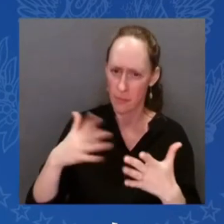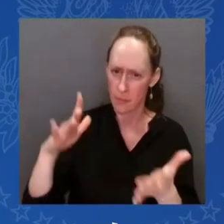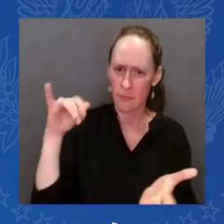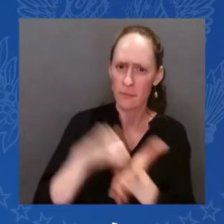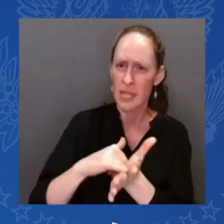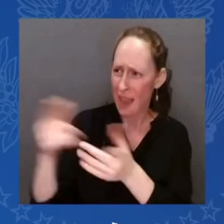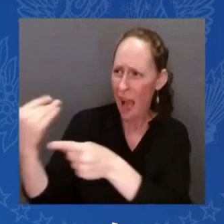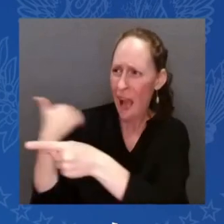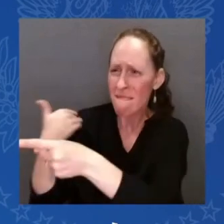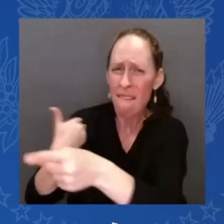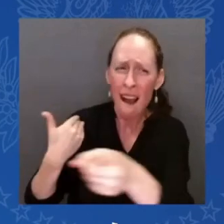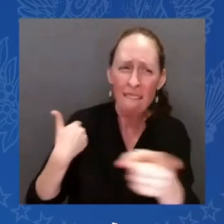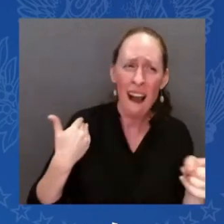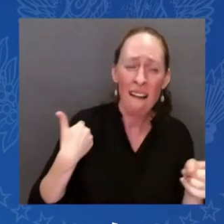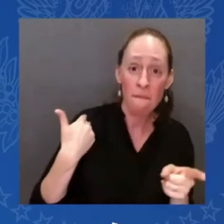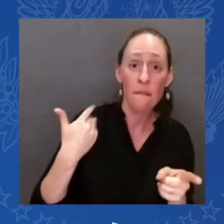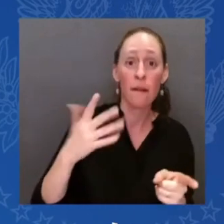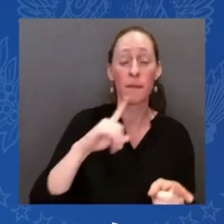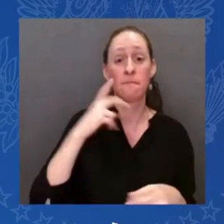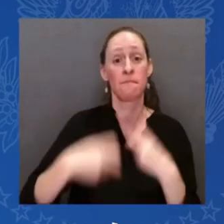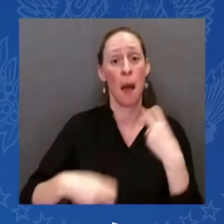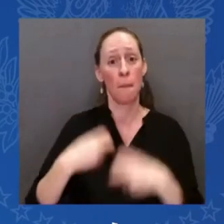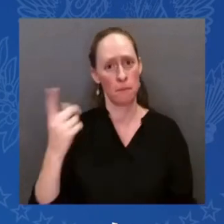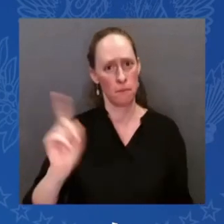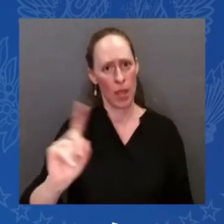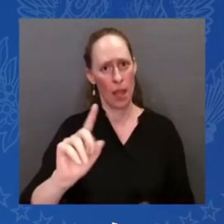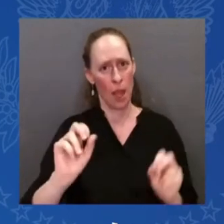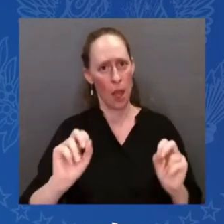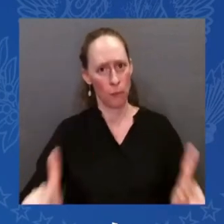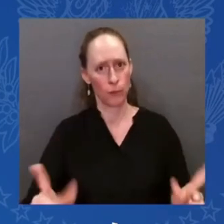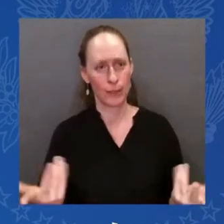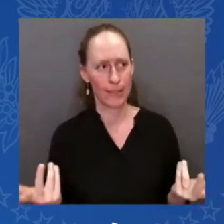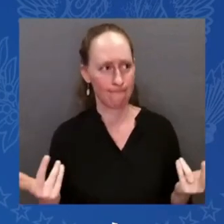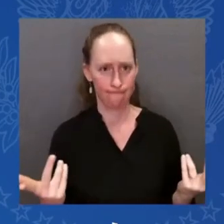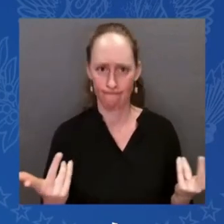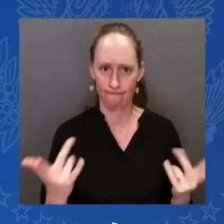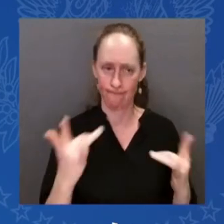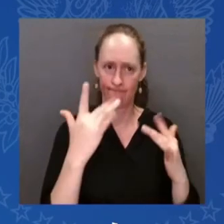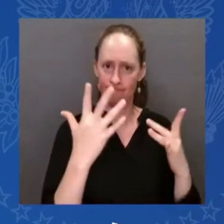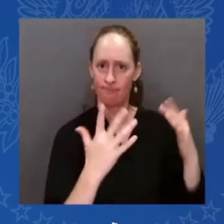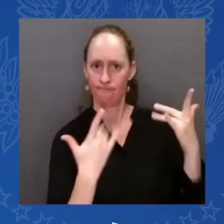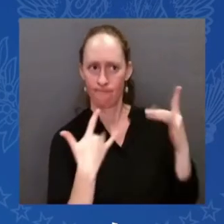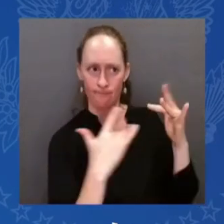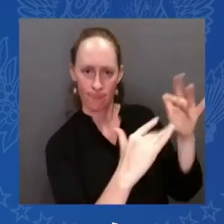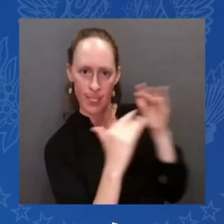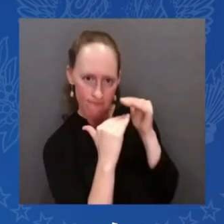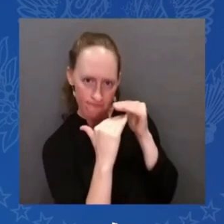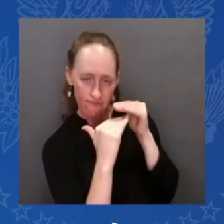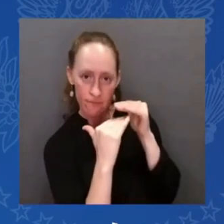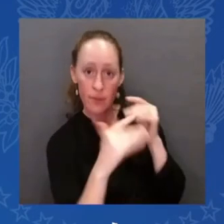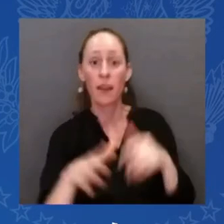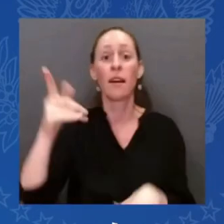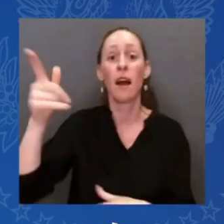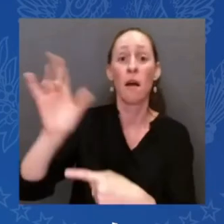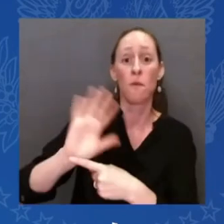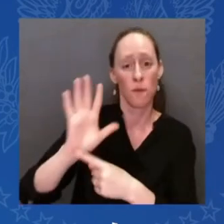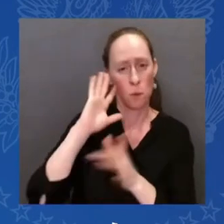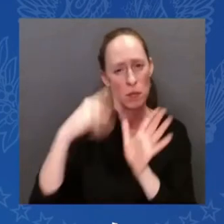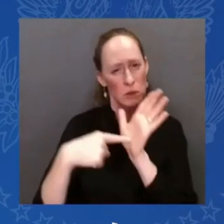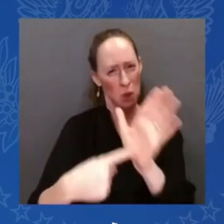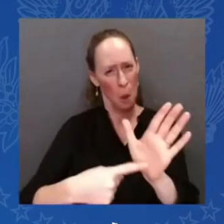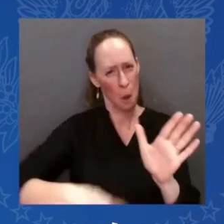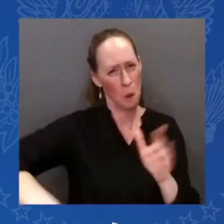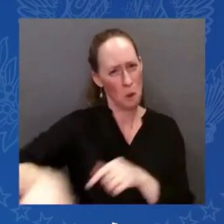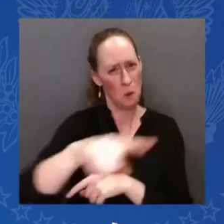movies where we are the heroes, let alone a janitor turned corporate executive. So I knew I wanted to highlight his